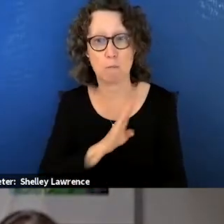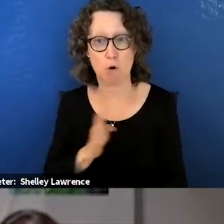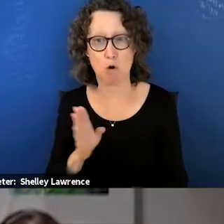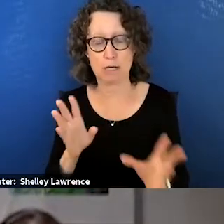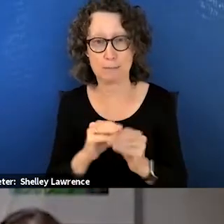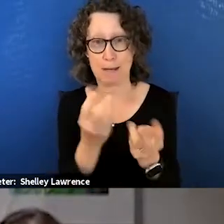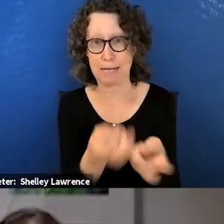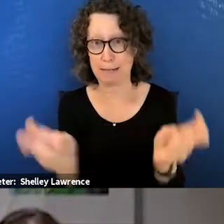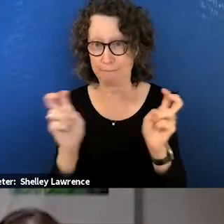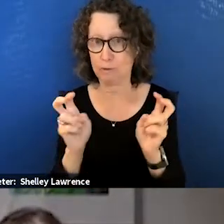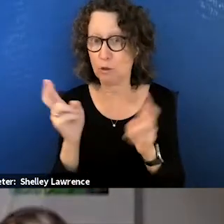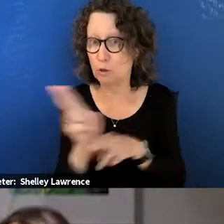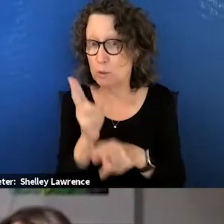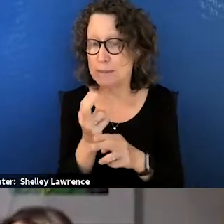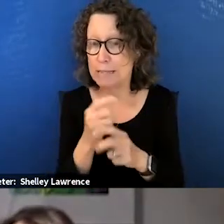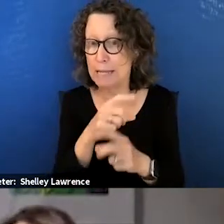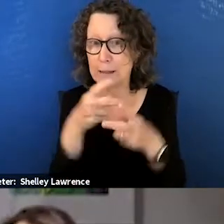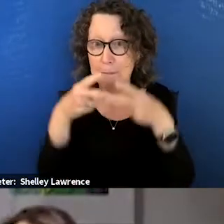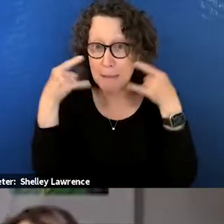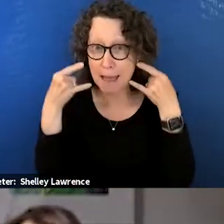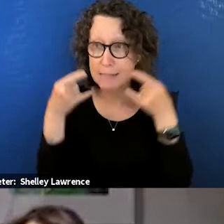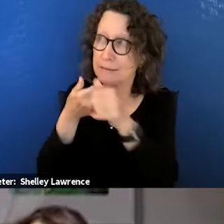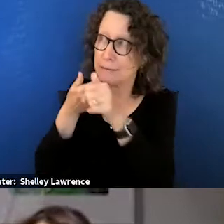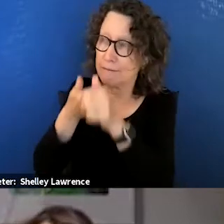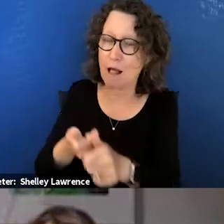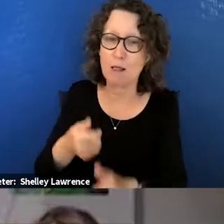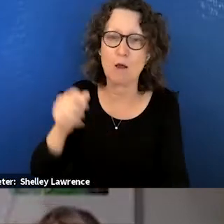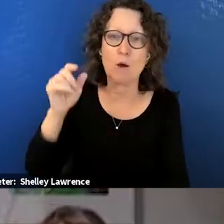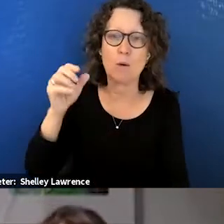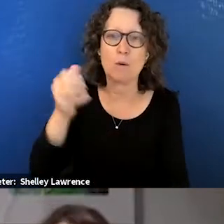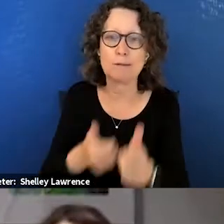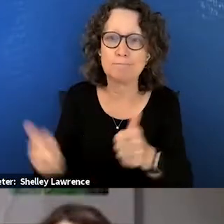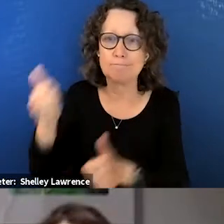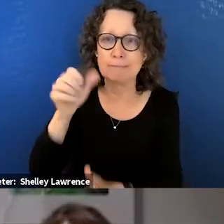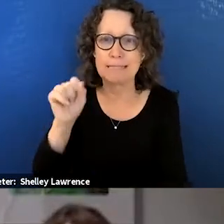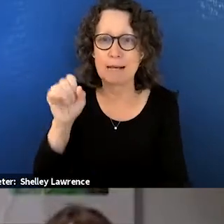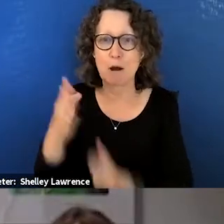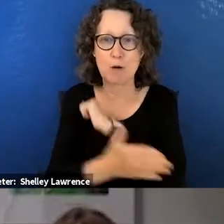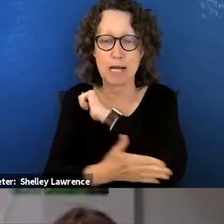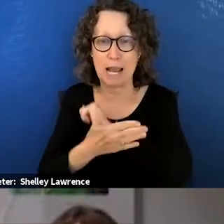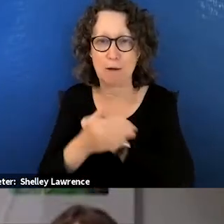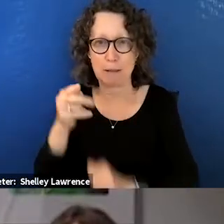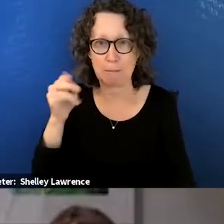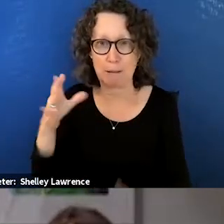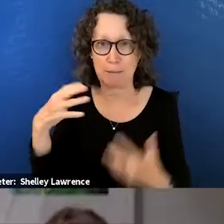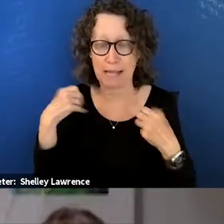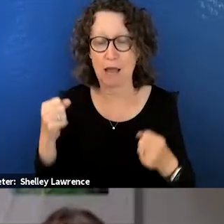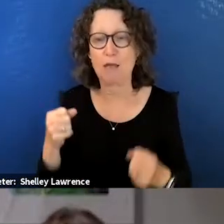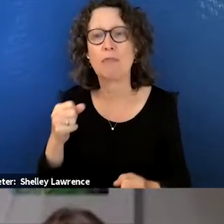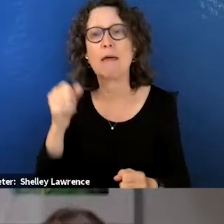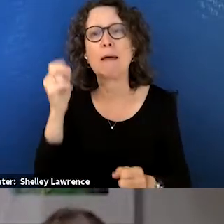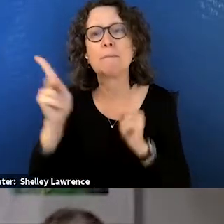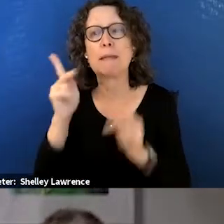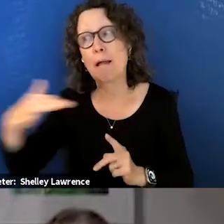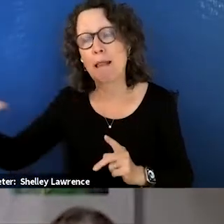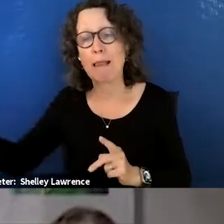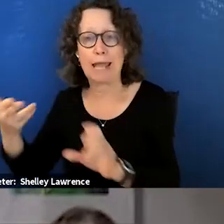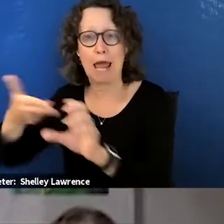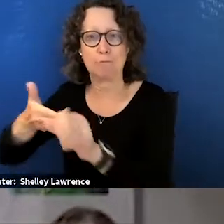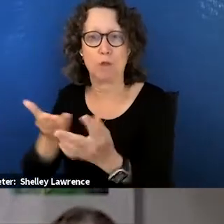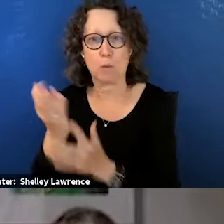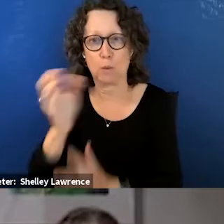person wearing masks as mandated by Santa Barbara County Public Health, and the public may participate through live streaming.